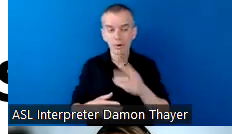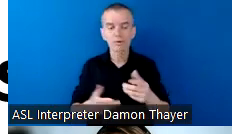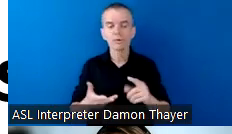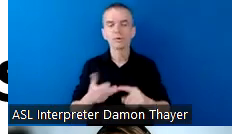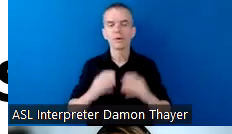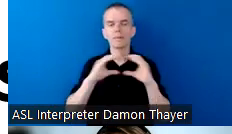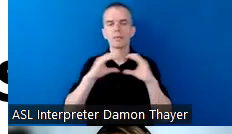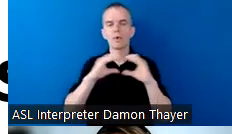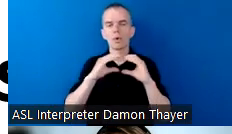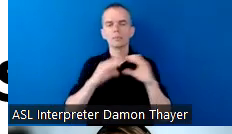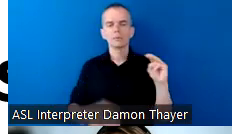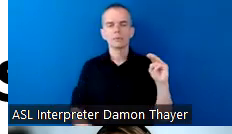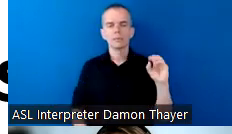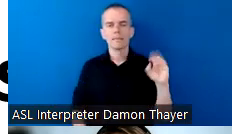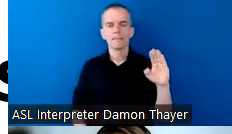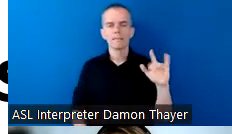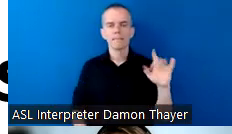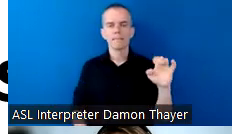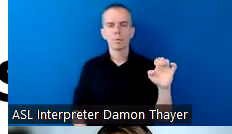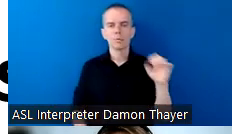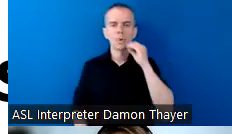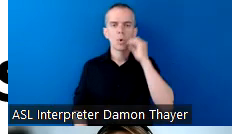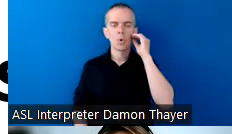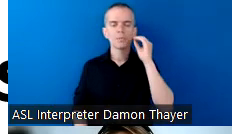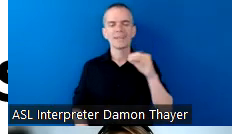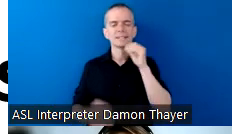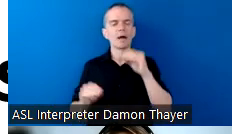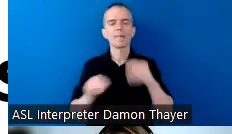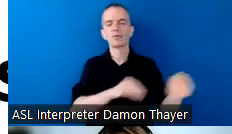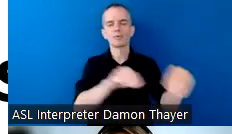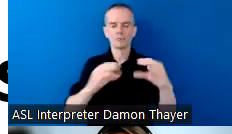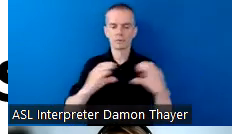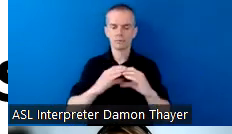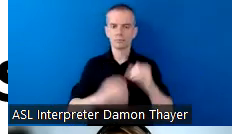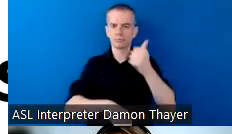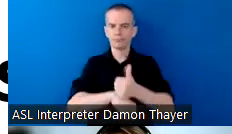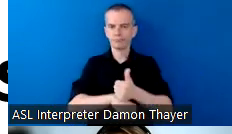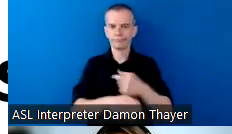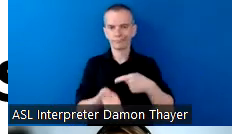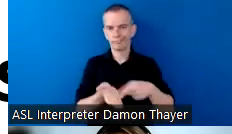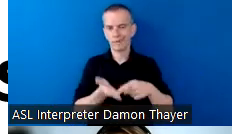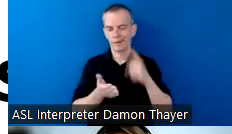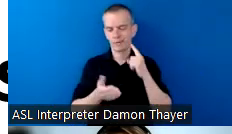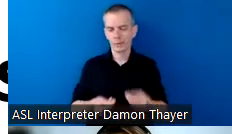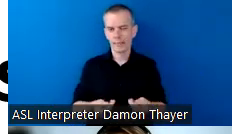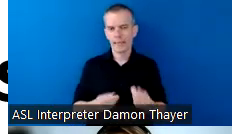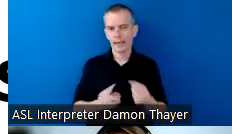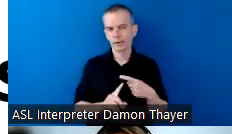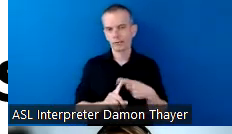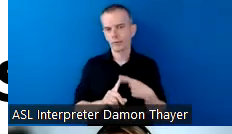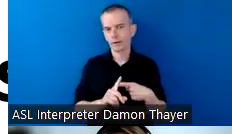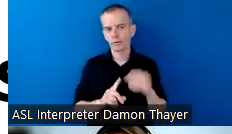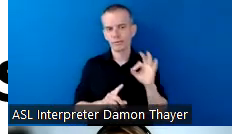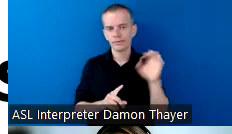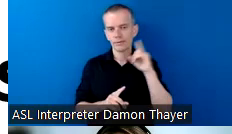are located in one place. They're not moving from place to place, and they're usually paying some kind of a rental fee for their